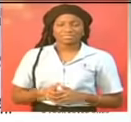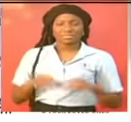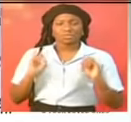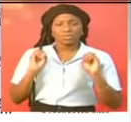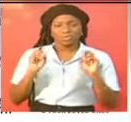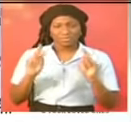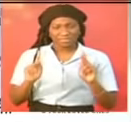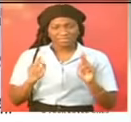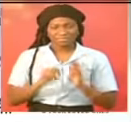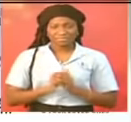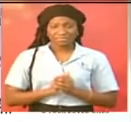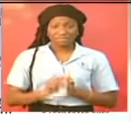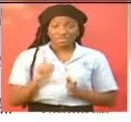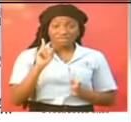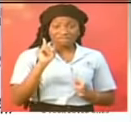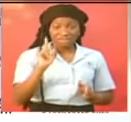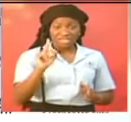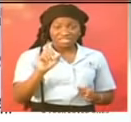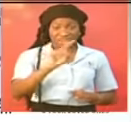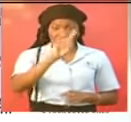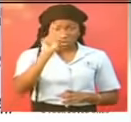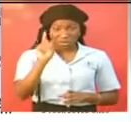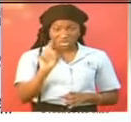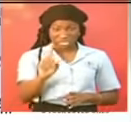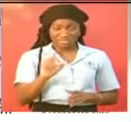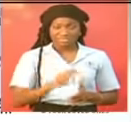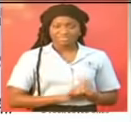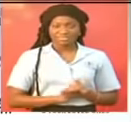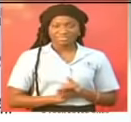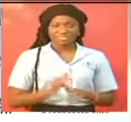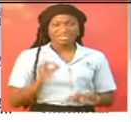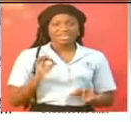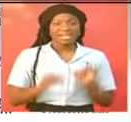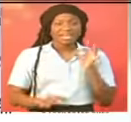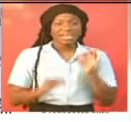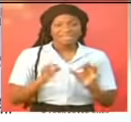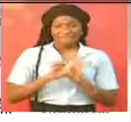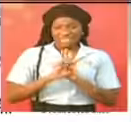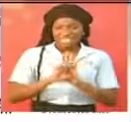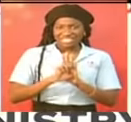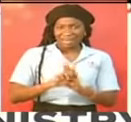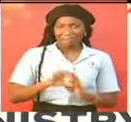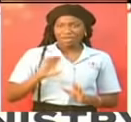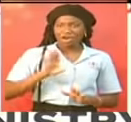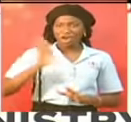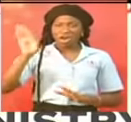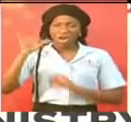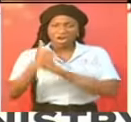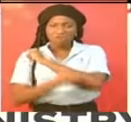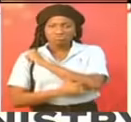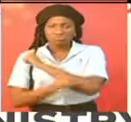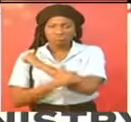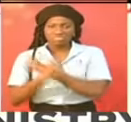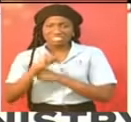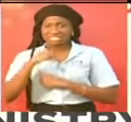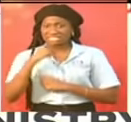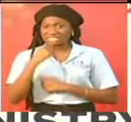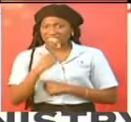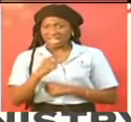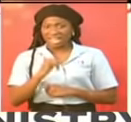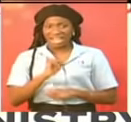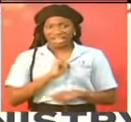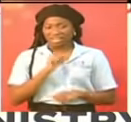perhaps isn't well understood. When a country says they don't recognize a particular brand of vaccine